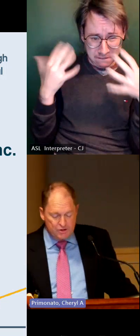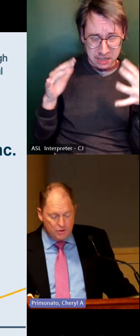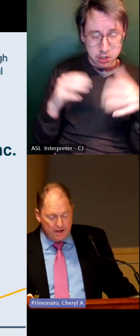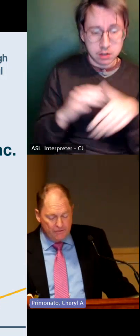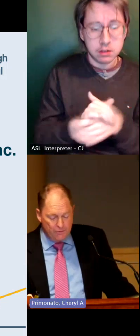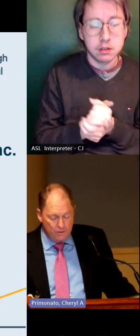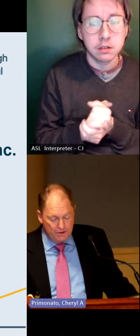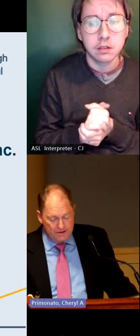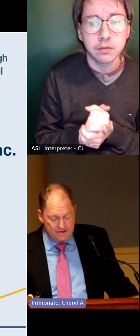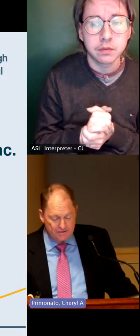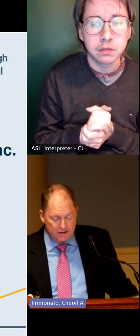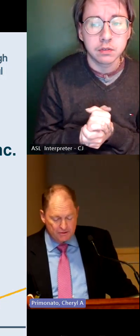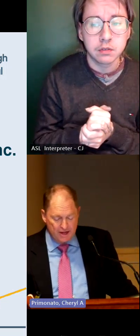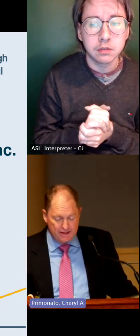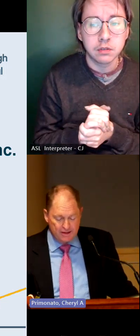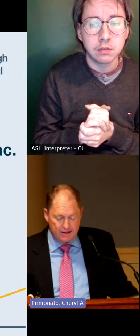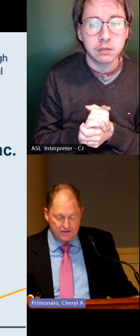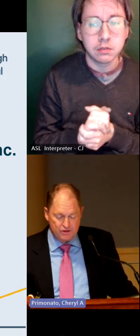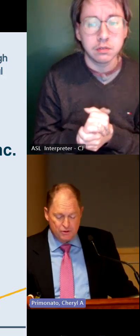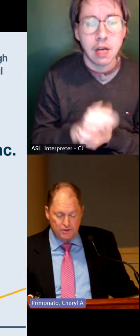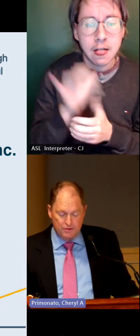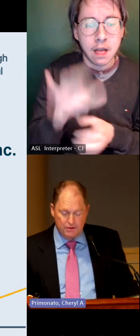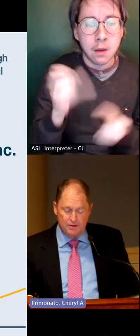with an additional amount of